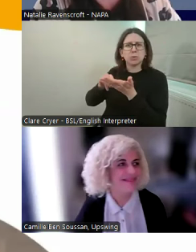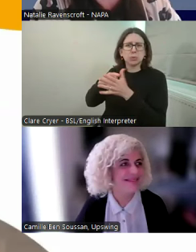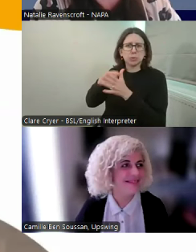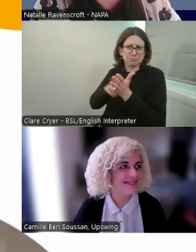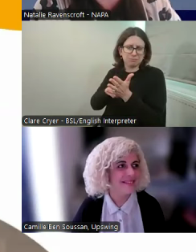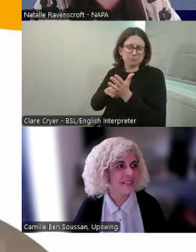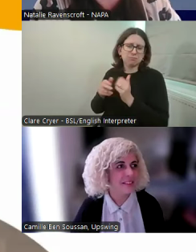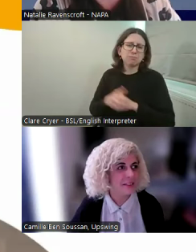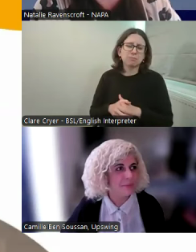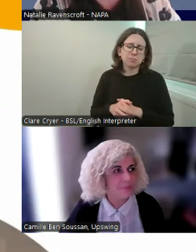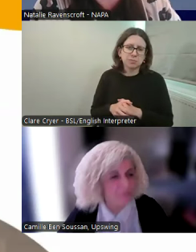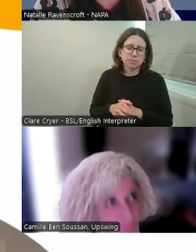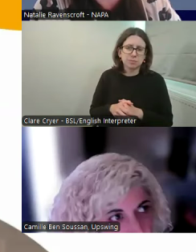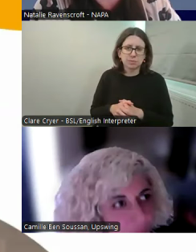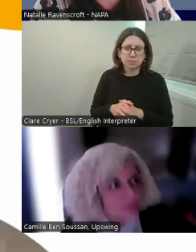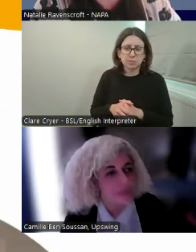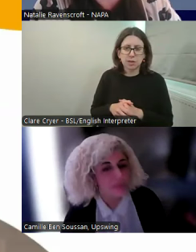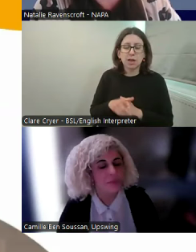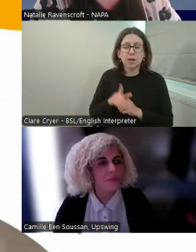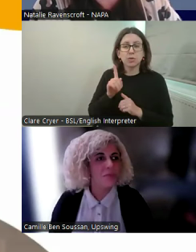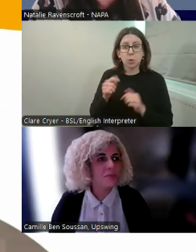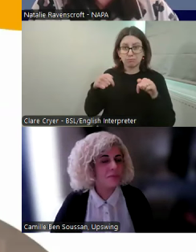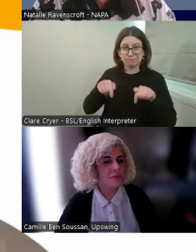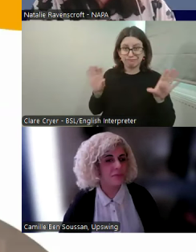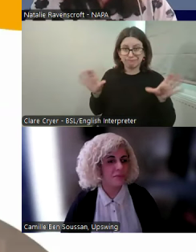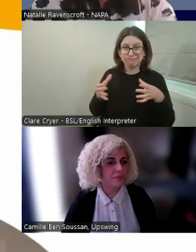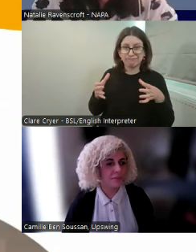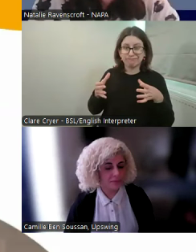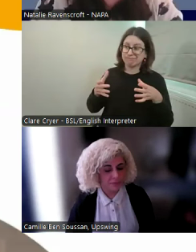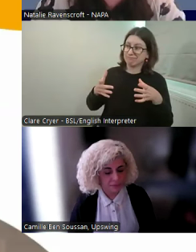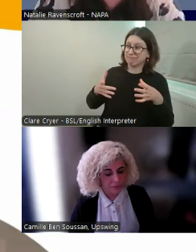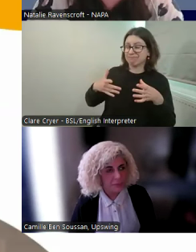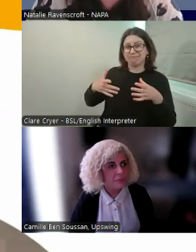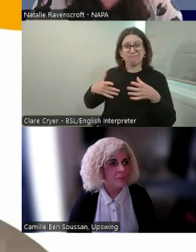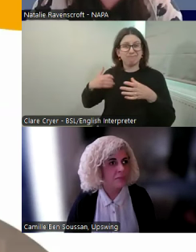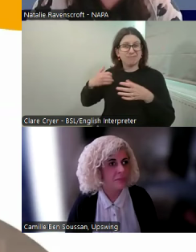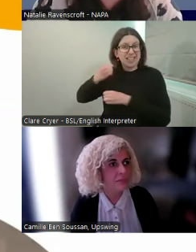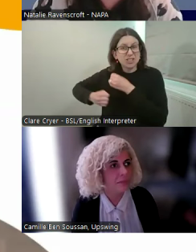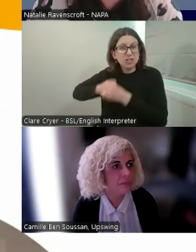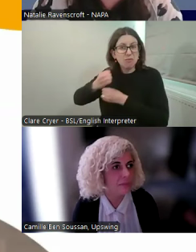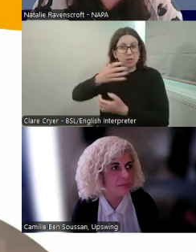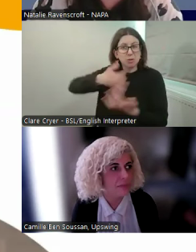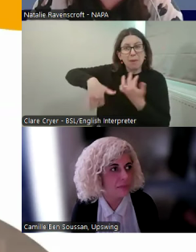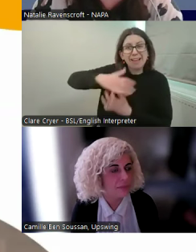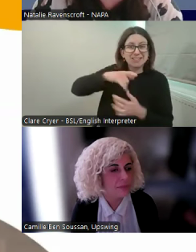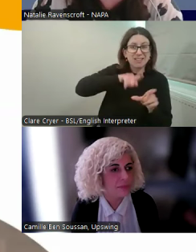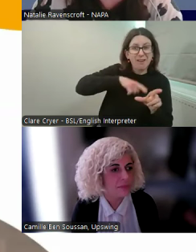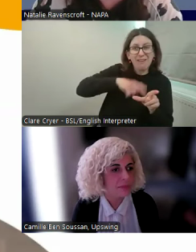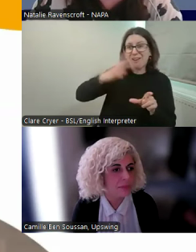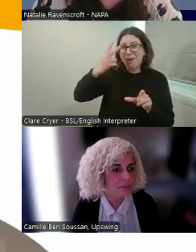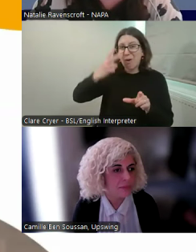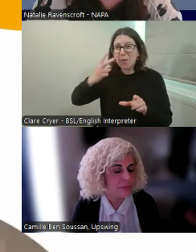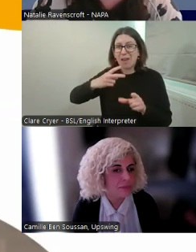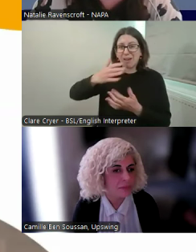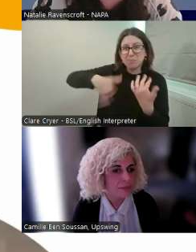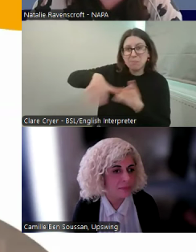way. So we are an intergenerational arts organisation bringing together older and younger people,